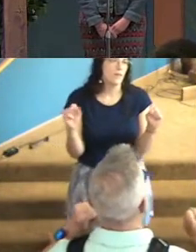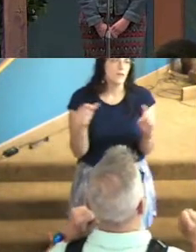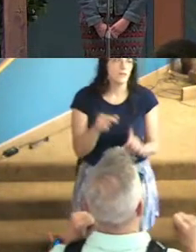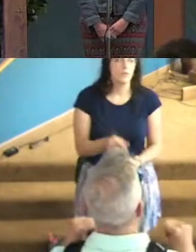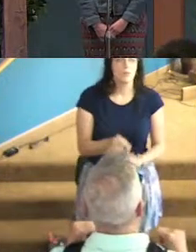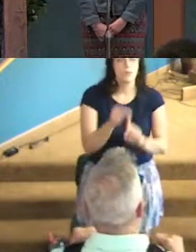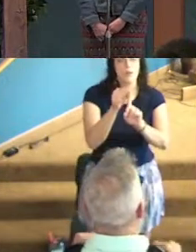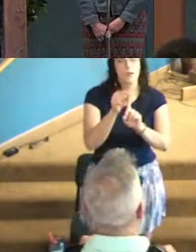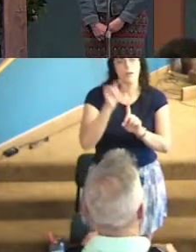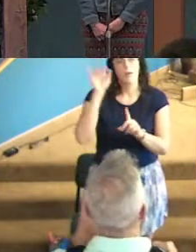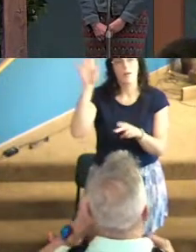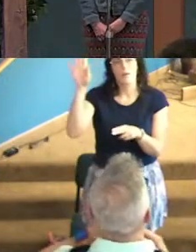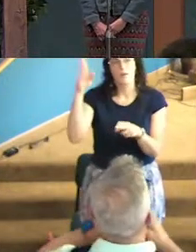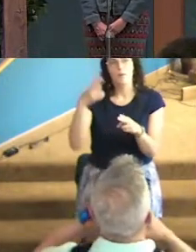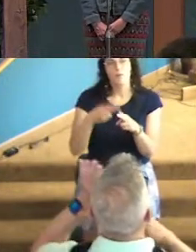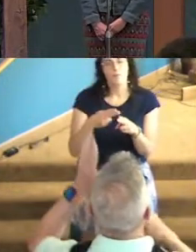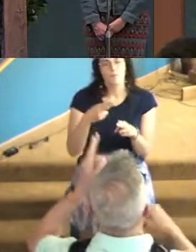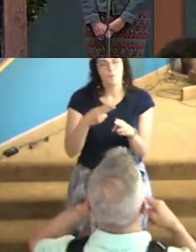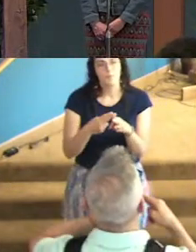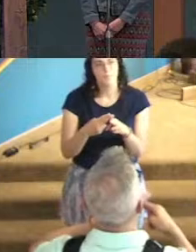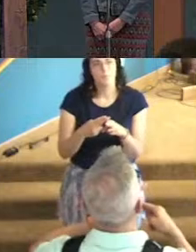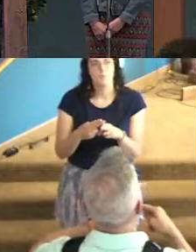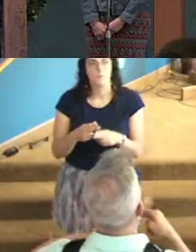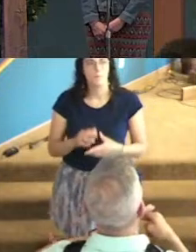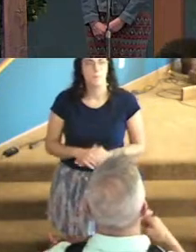save but your